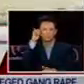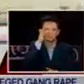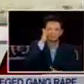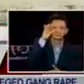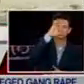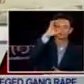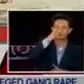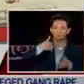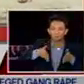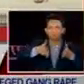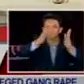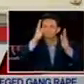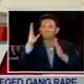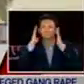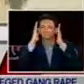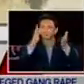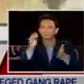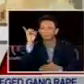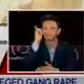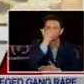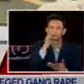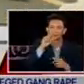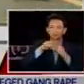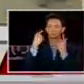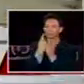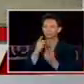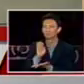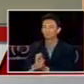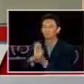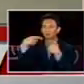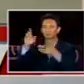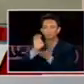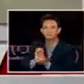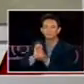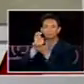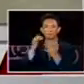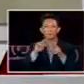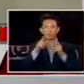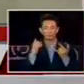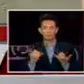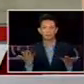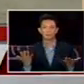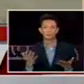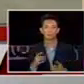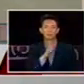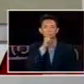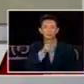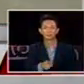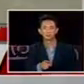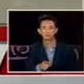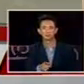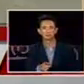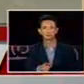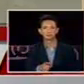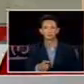hallway. The group went towards the elevators, but at this point, and I'm pretty sure because we're in a